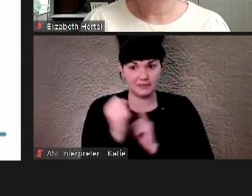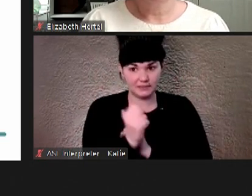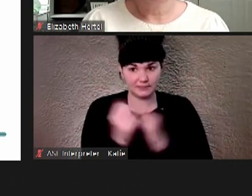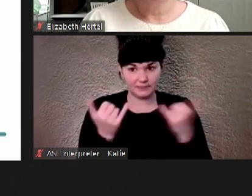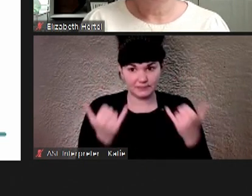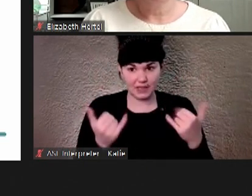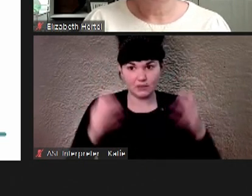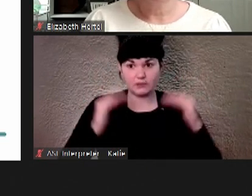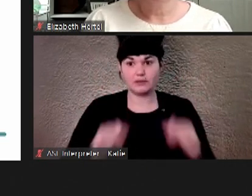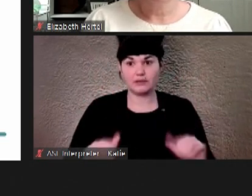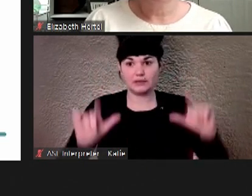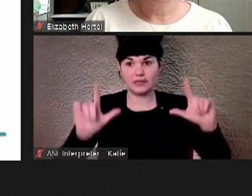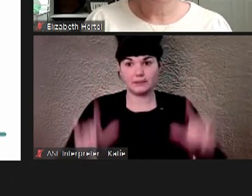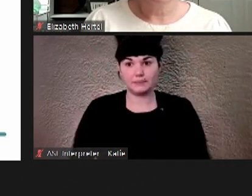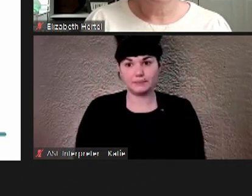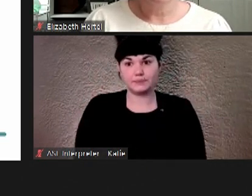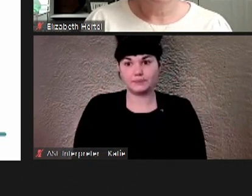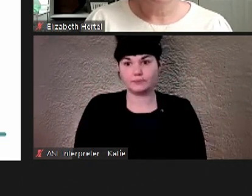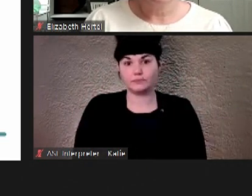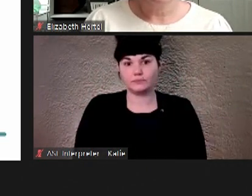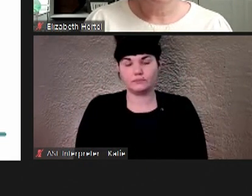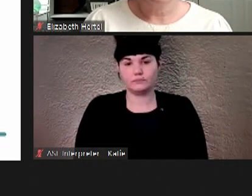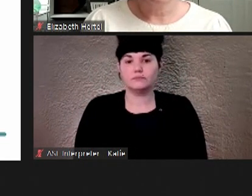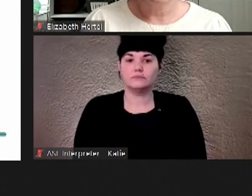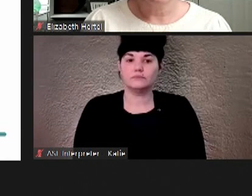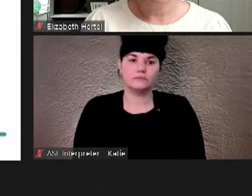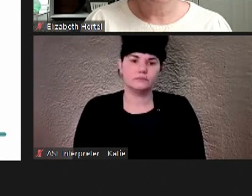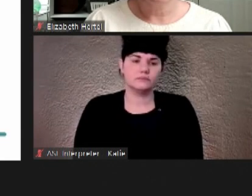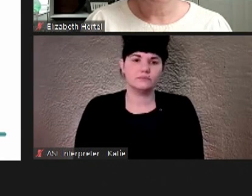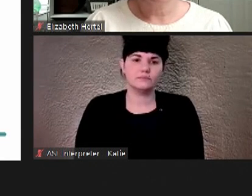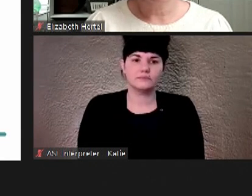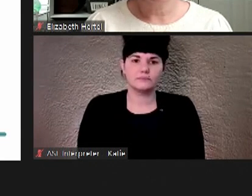Next slide, please. Next slide, please.